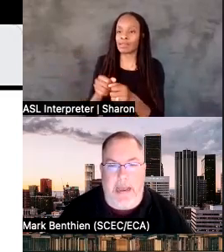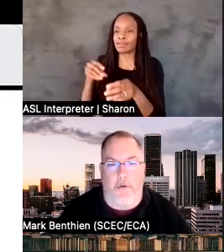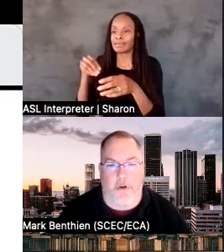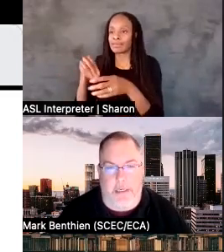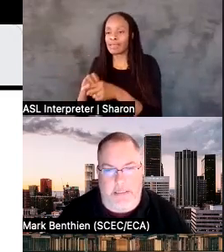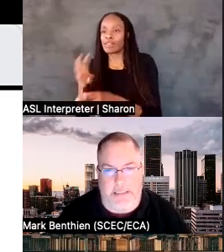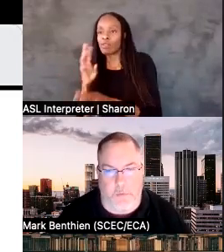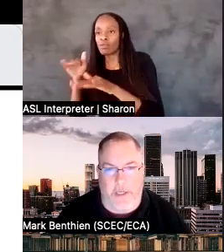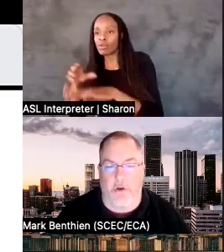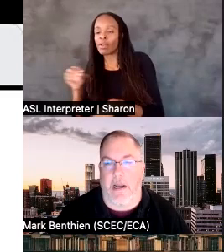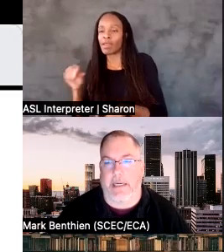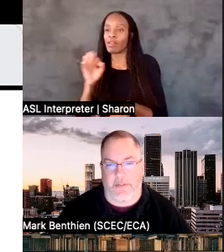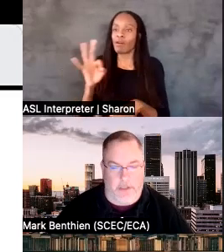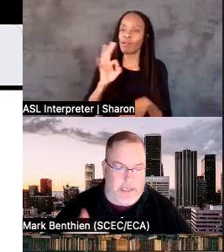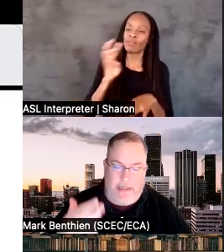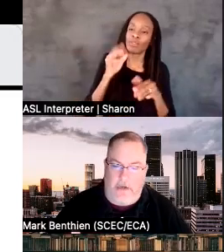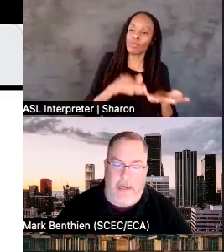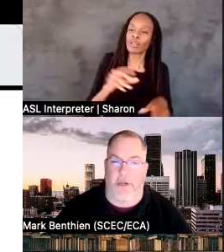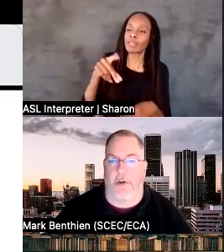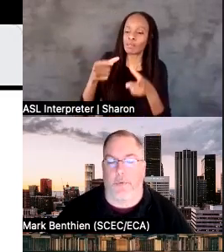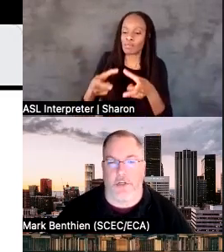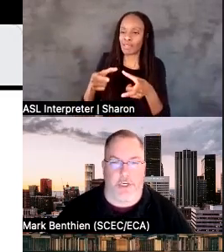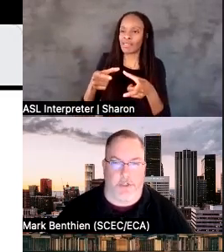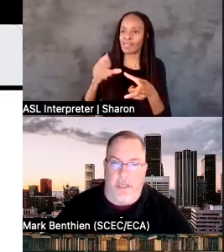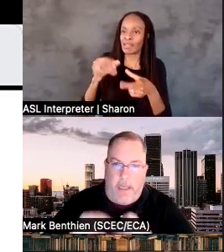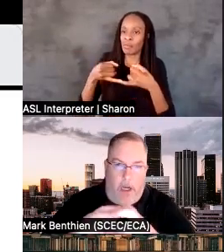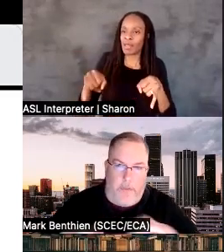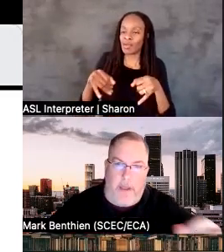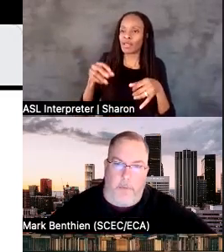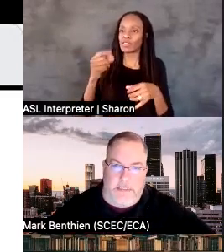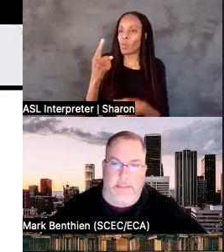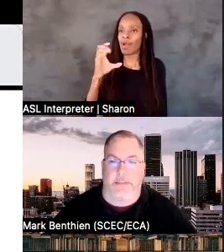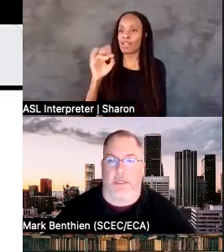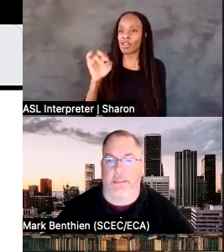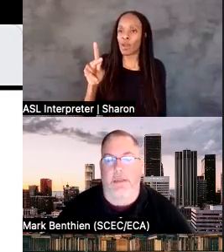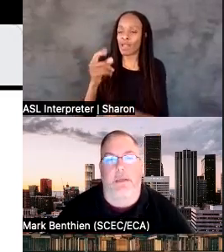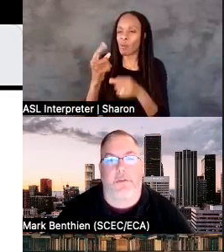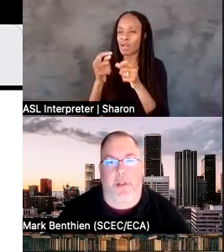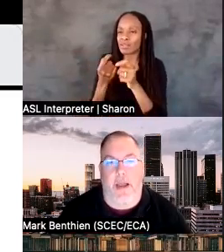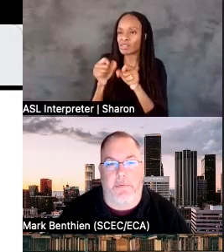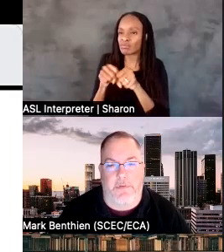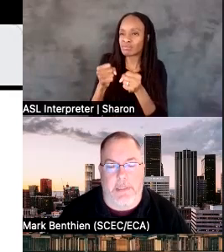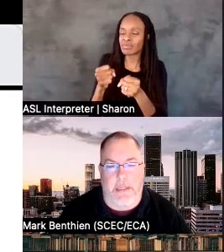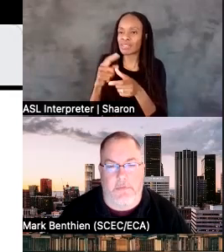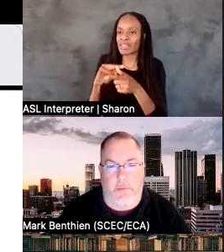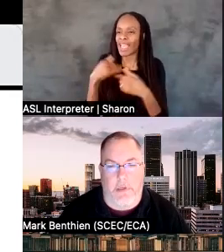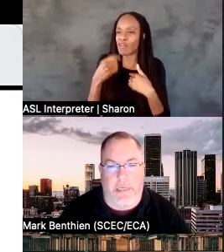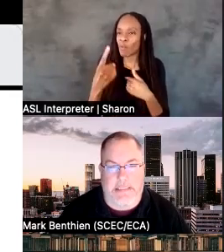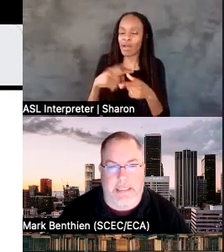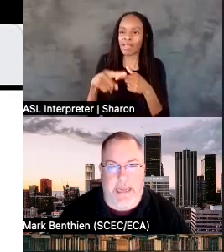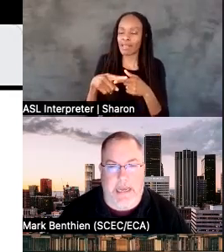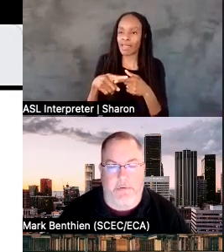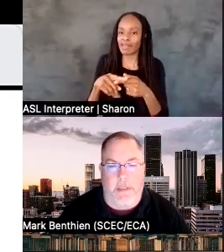the plate boundary is just one crack. It's like you get that crack in your windshield and all the other ones start to splay off of it, and that's what